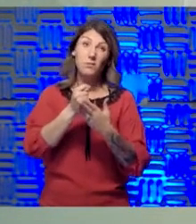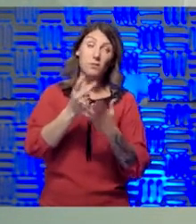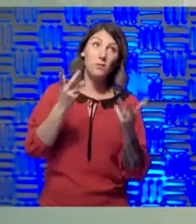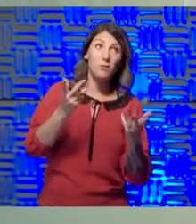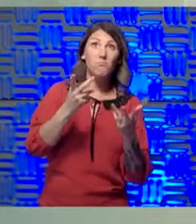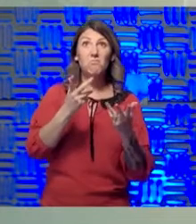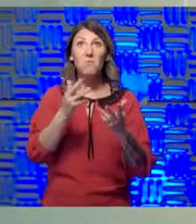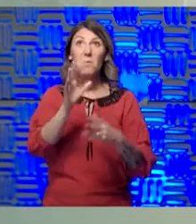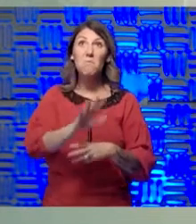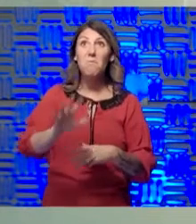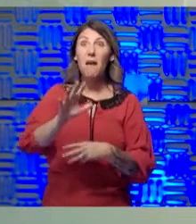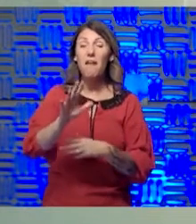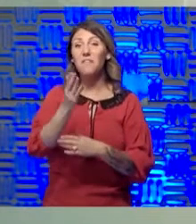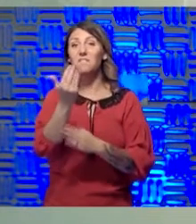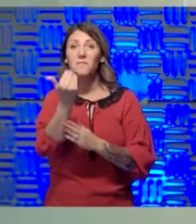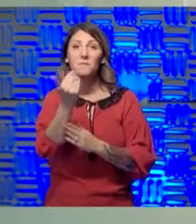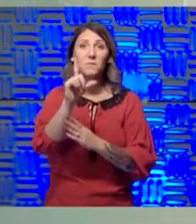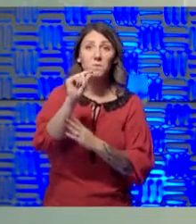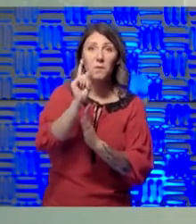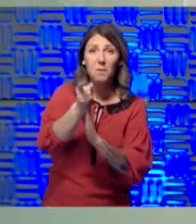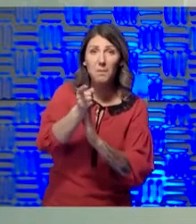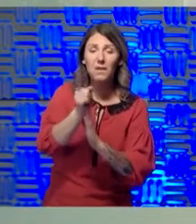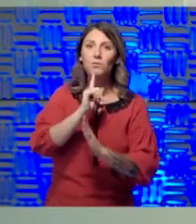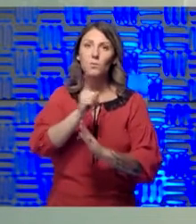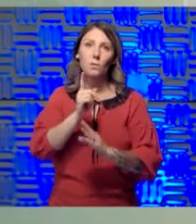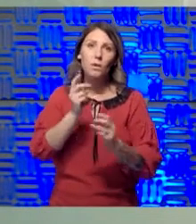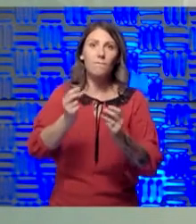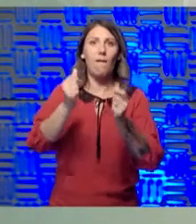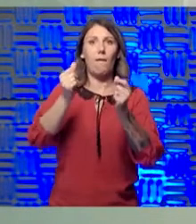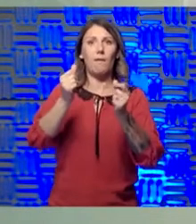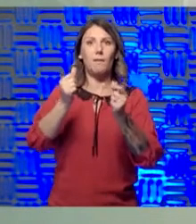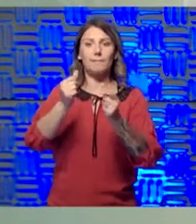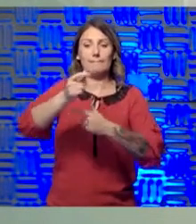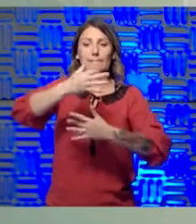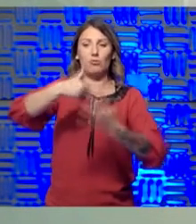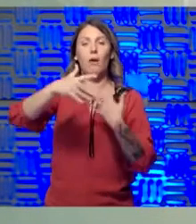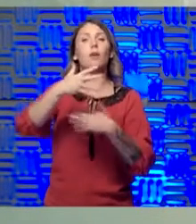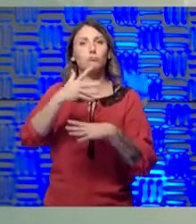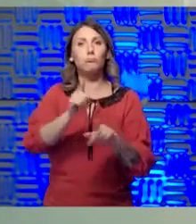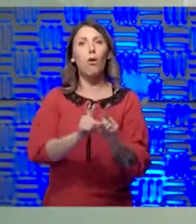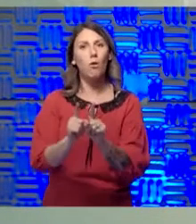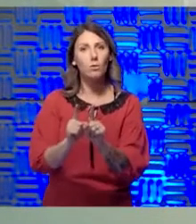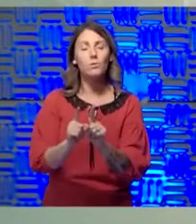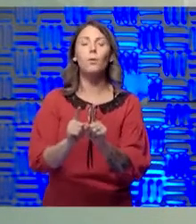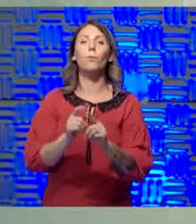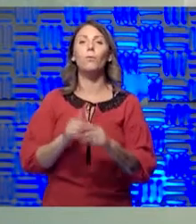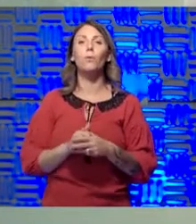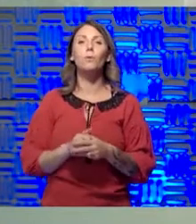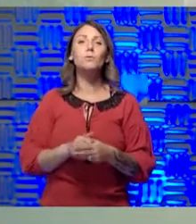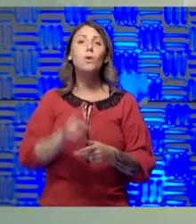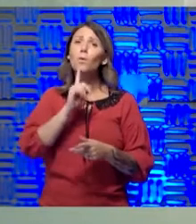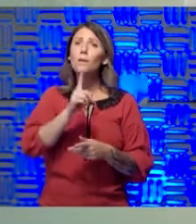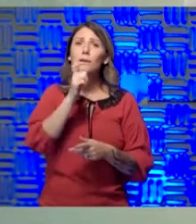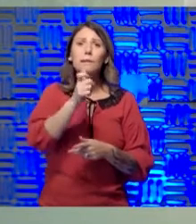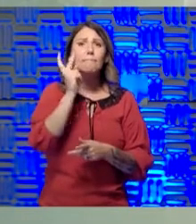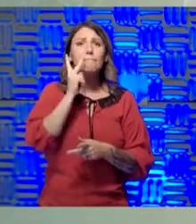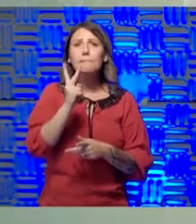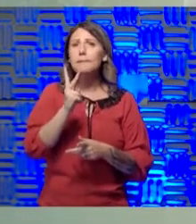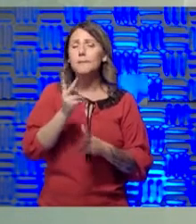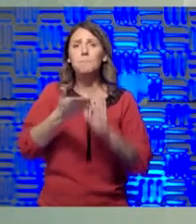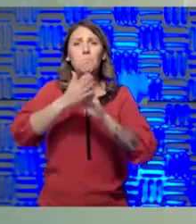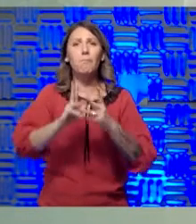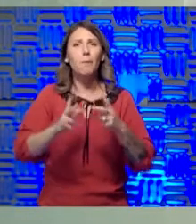last 15 to 20 minutes, so they're very, very fast interactions as well. So we've really not seen that to be a